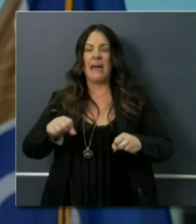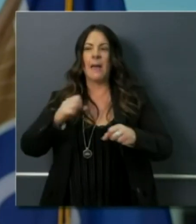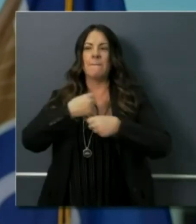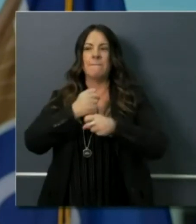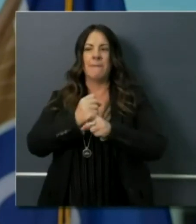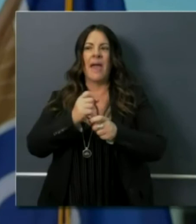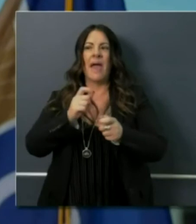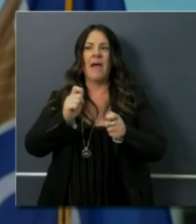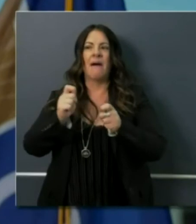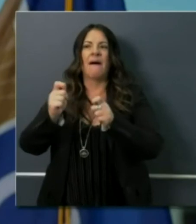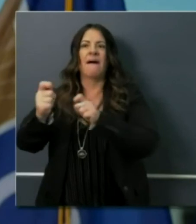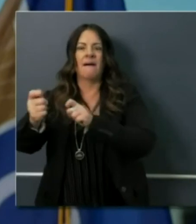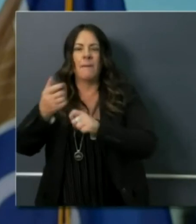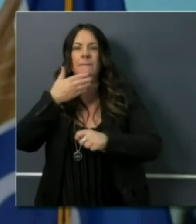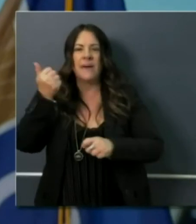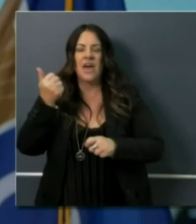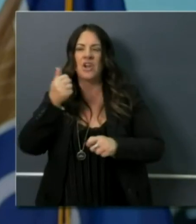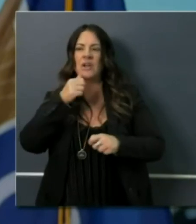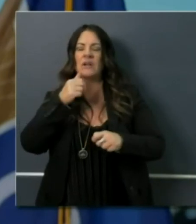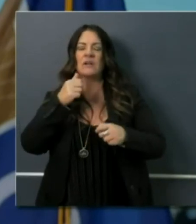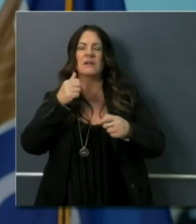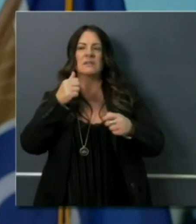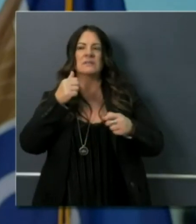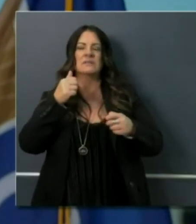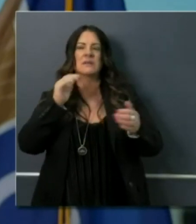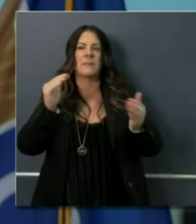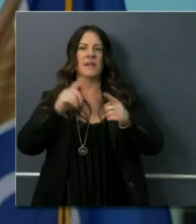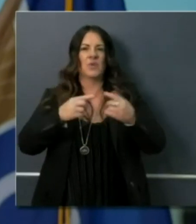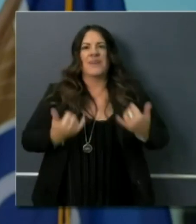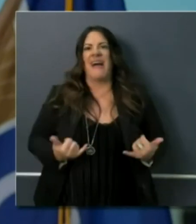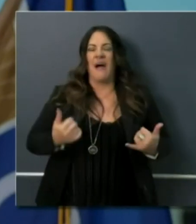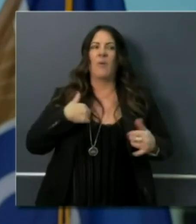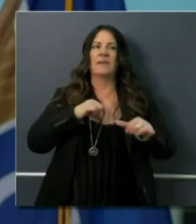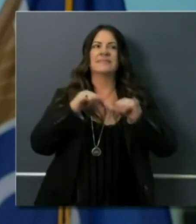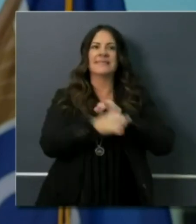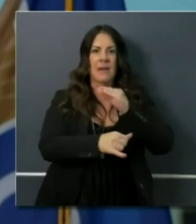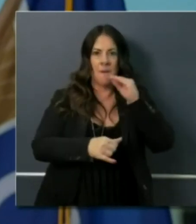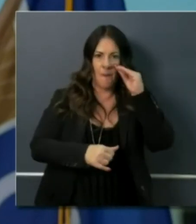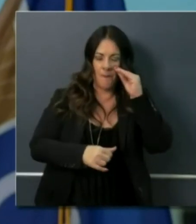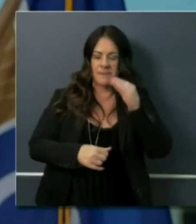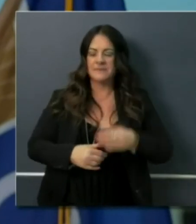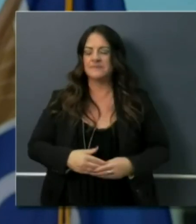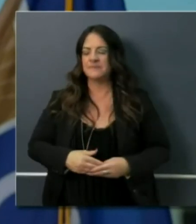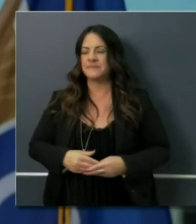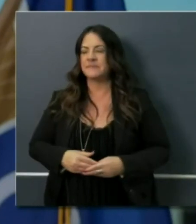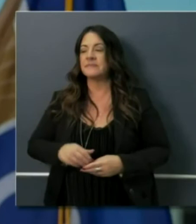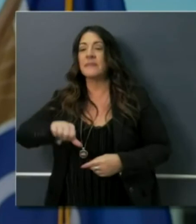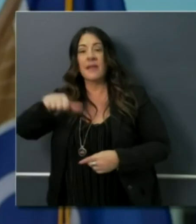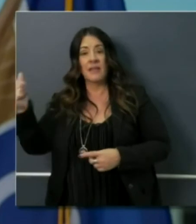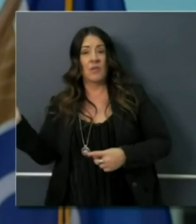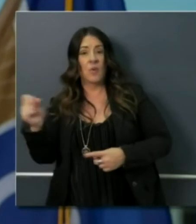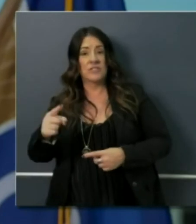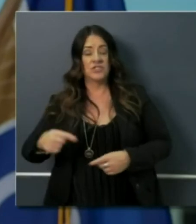state stay-at-home order. Elizabeth Aguilera, Cal Matters.